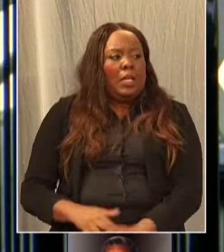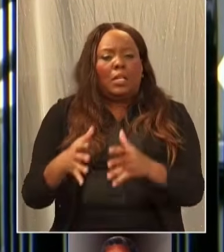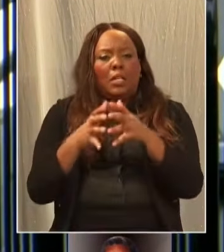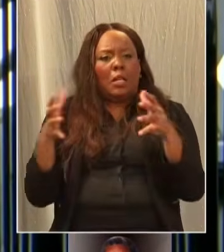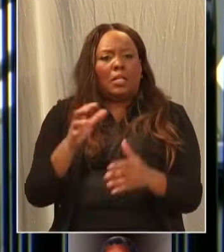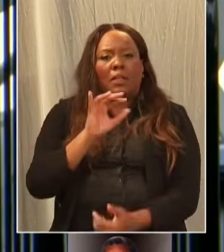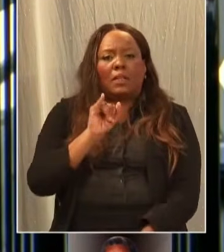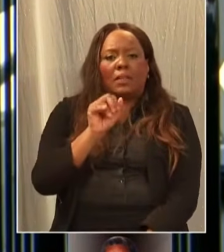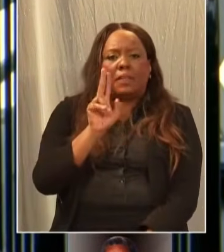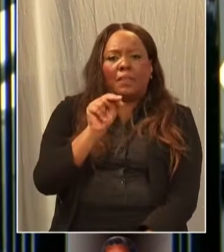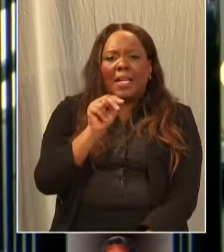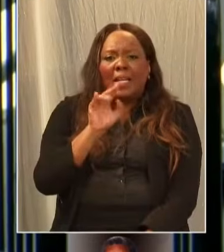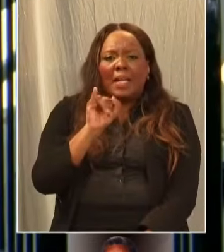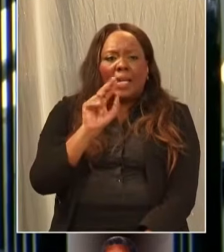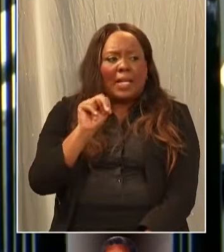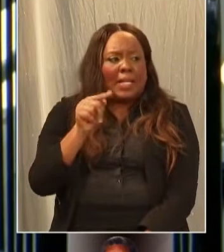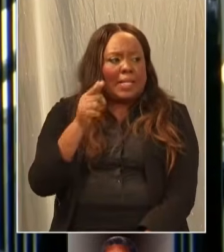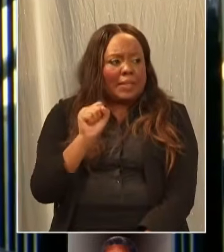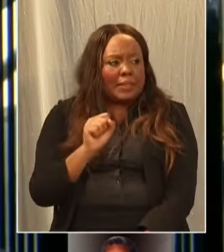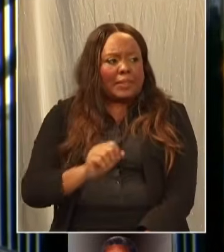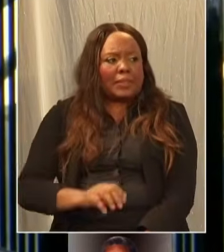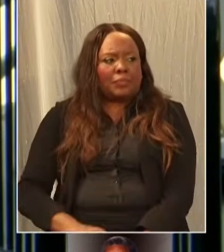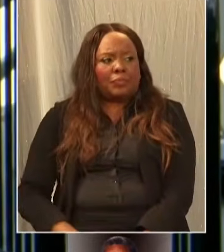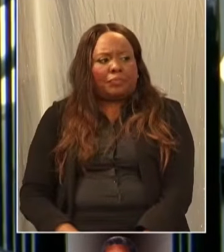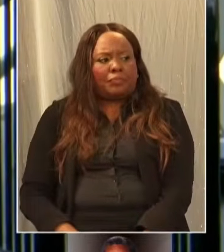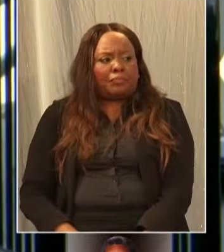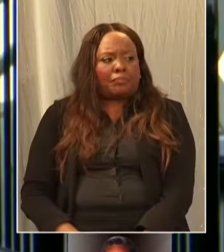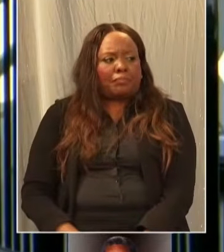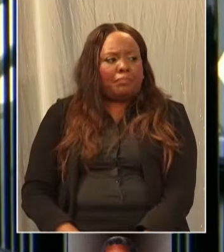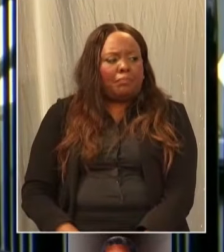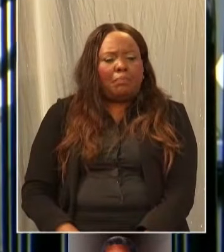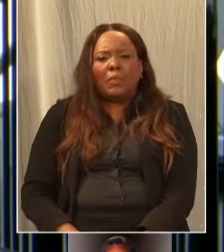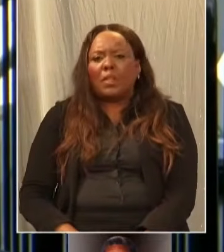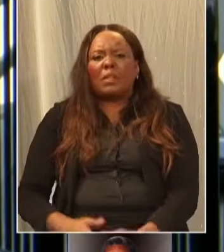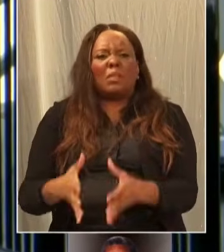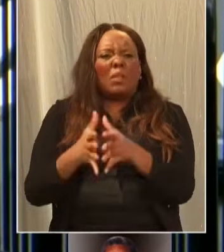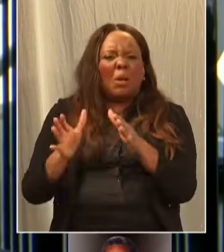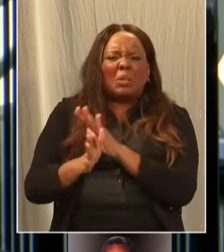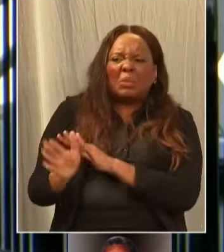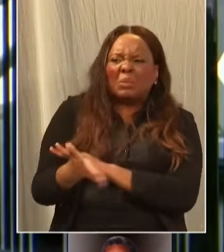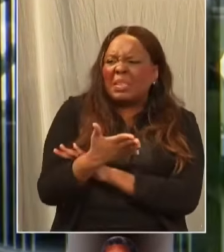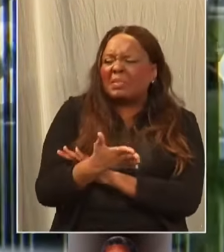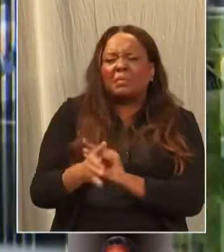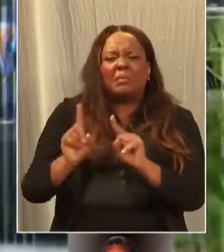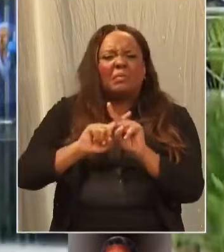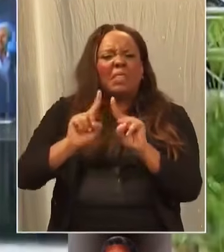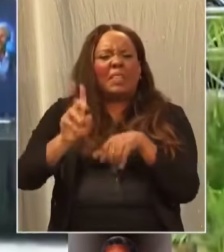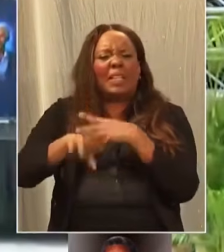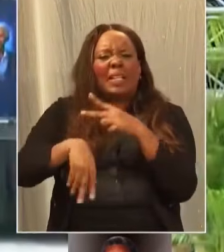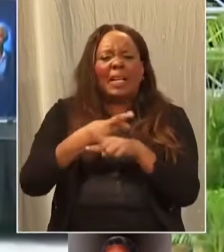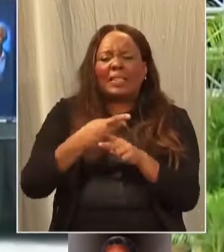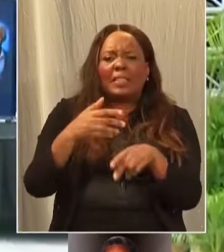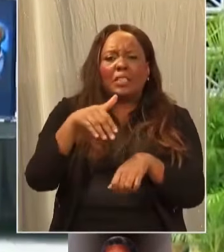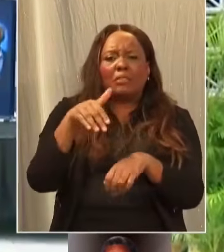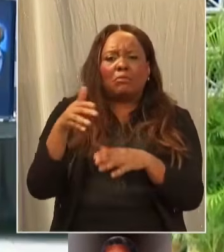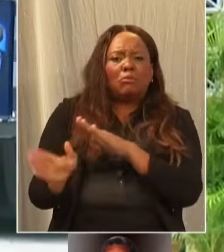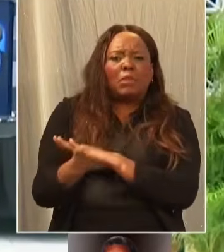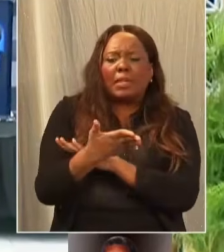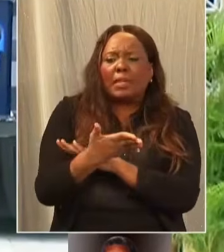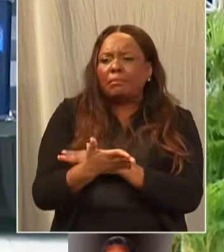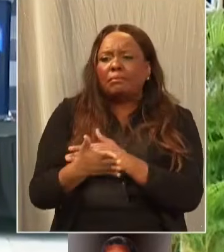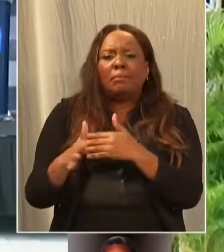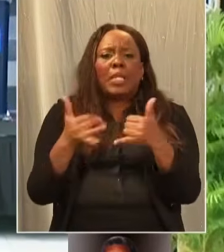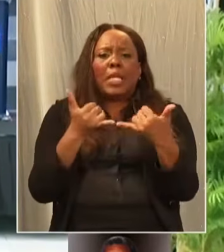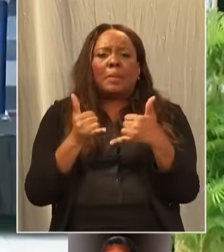Australia, dominated Australian state cricket, excelled in county cricket and the English leagues,